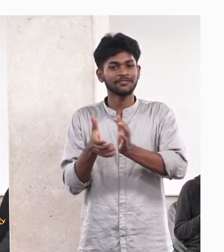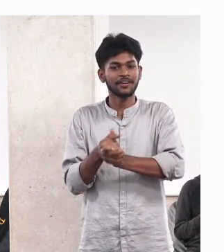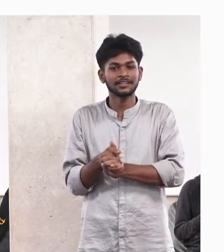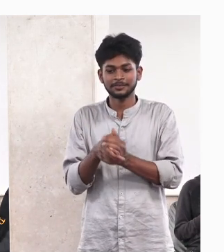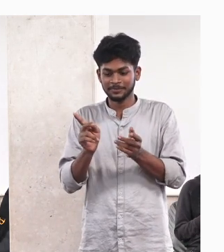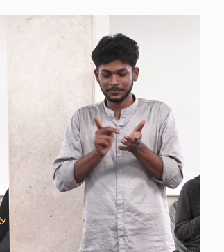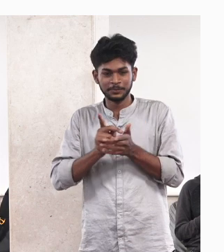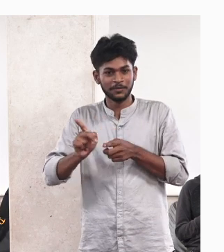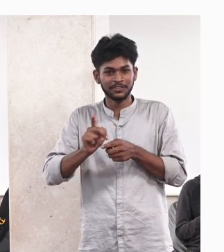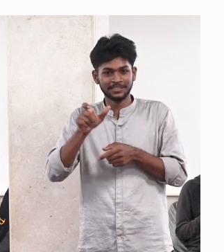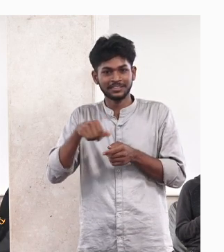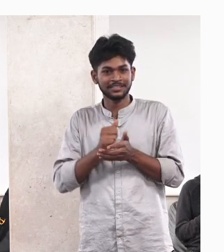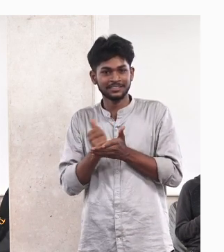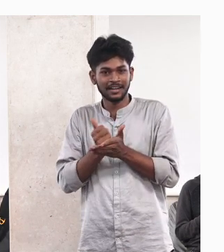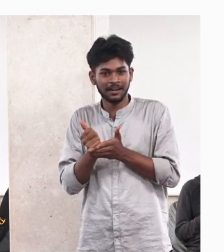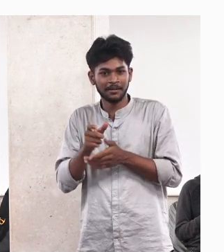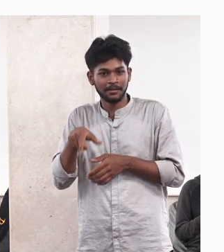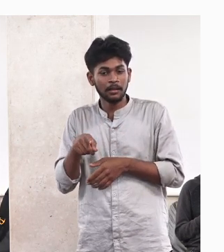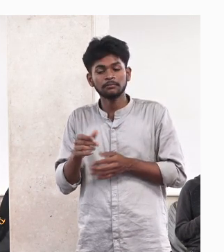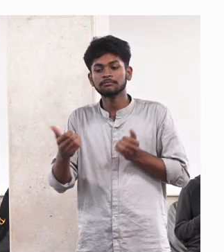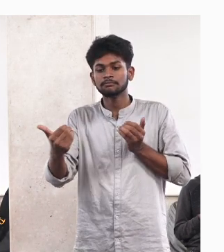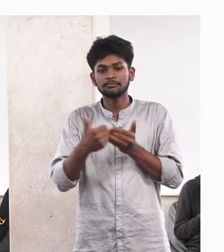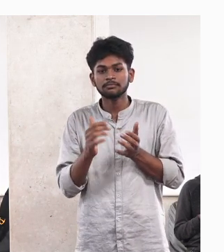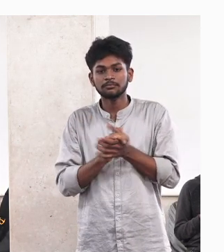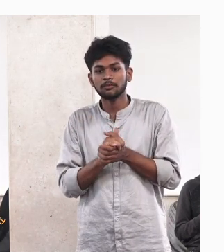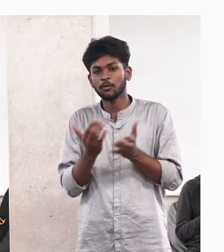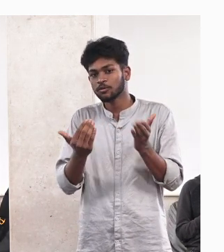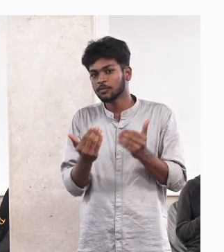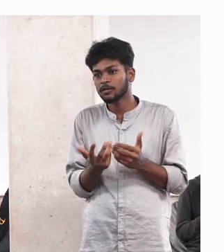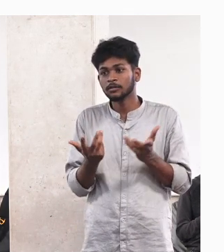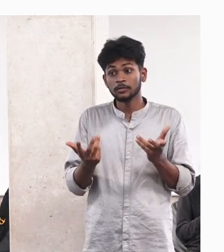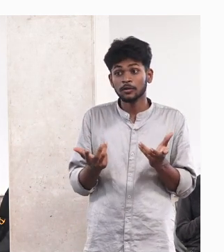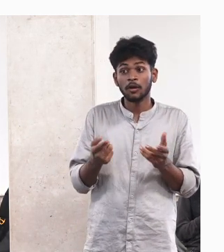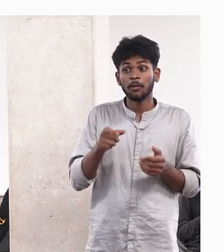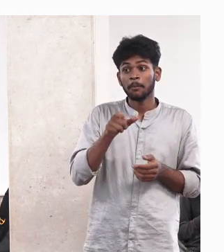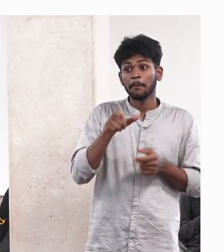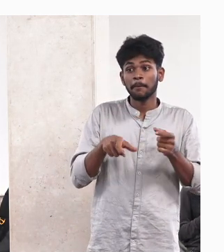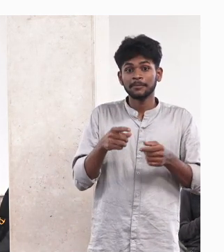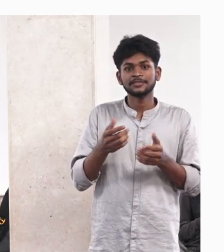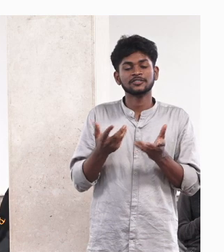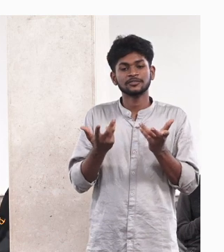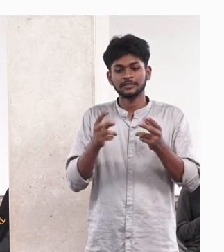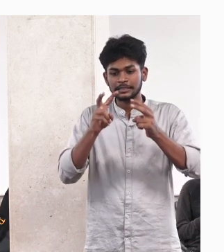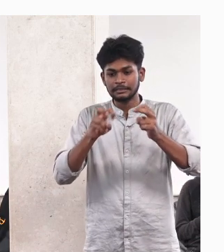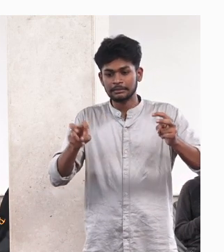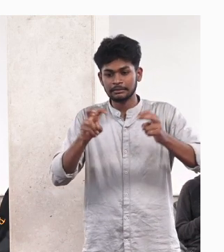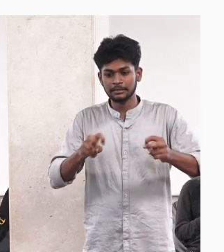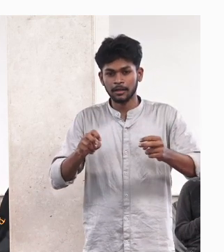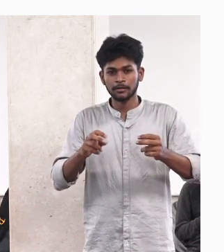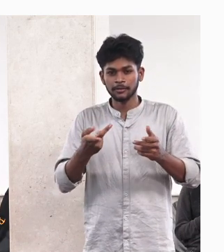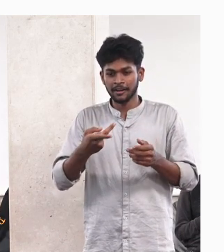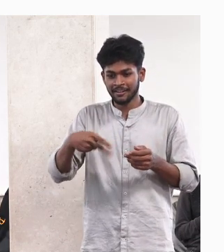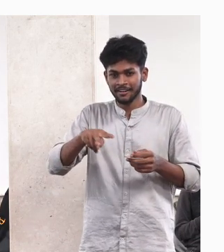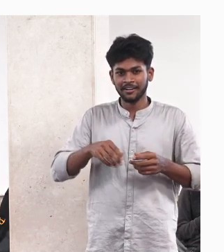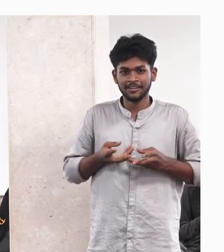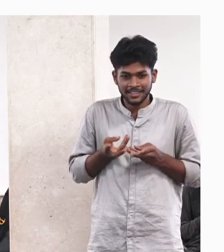professional. So I discovered this old slide about Topor that study the recovery process. There are